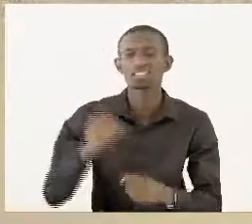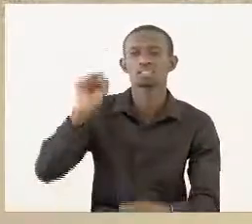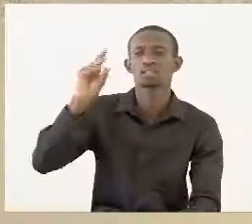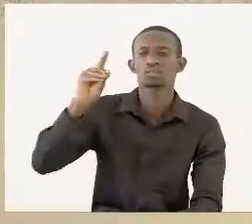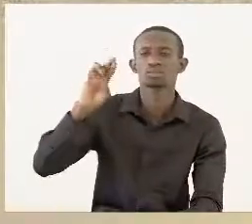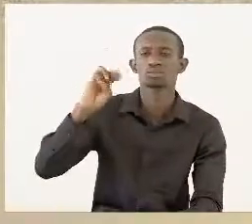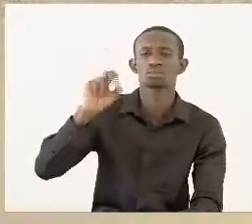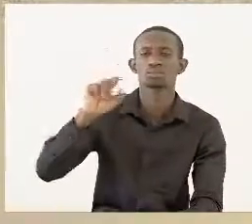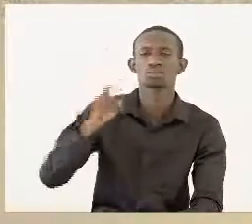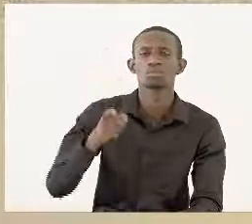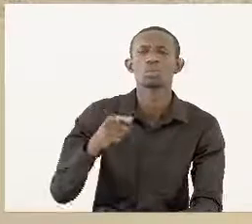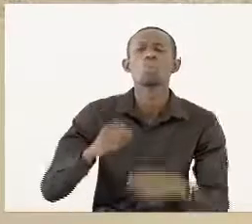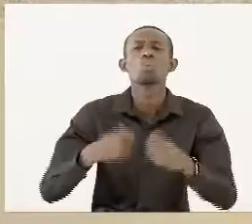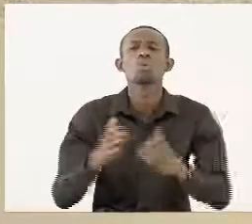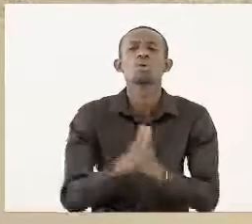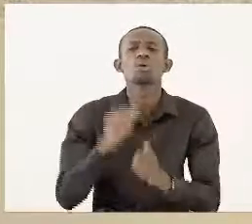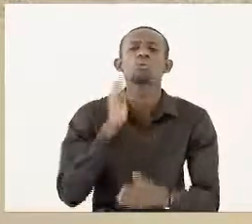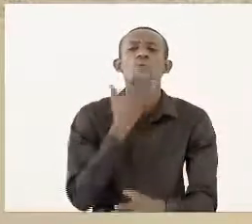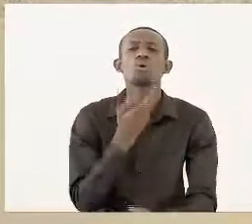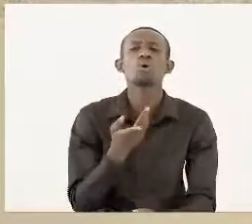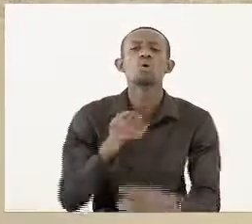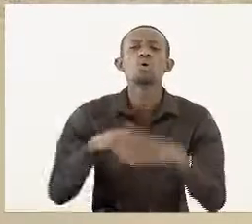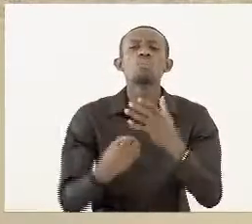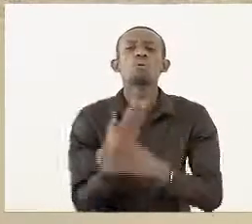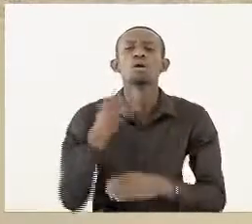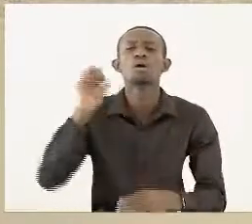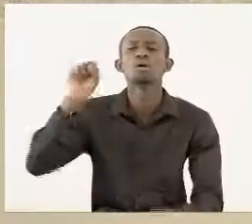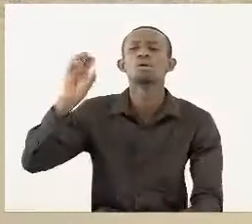hydride reacting with water to produce sodium